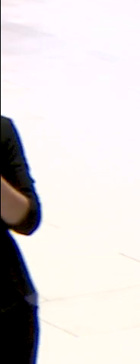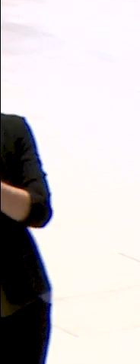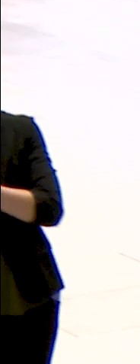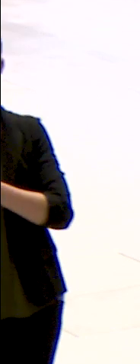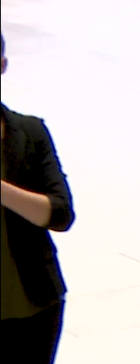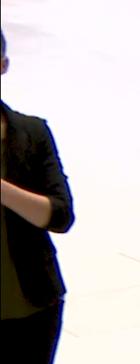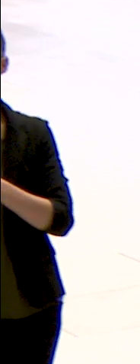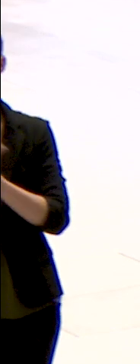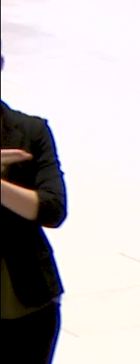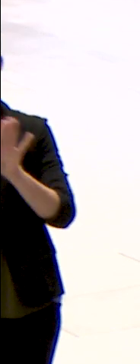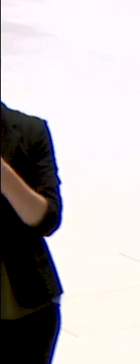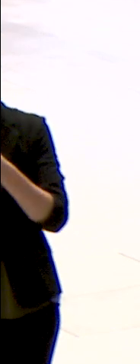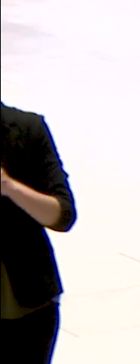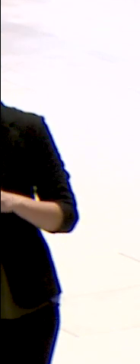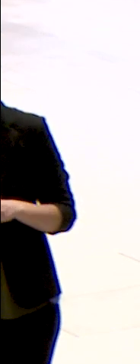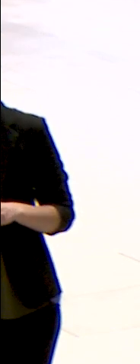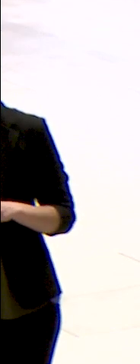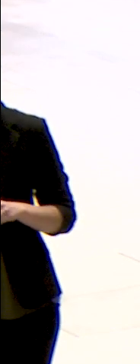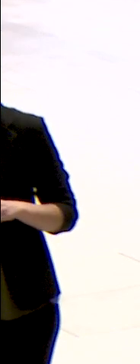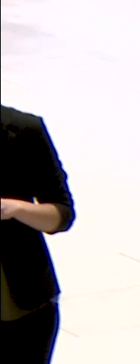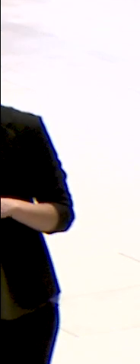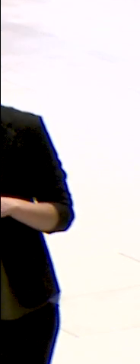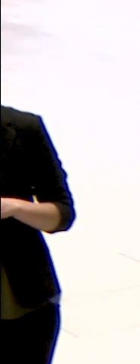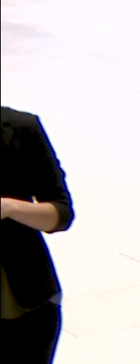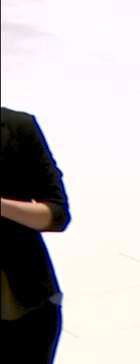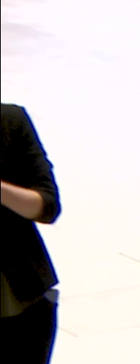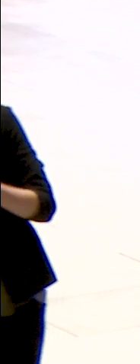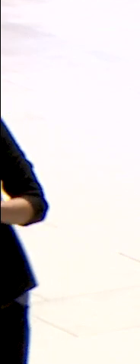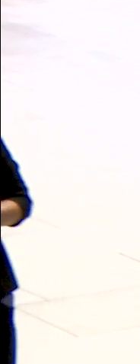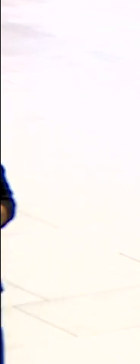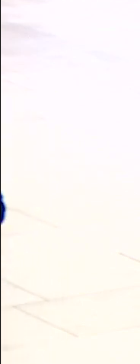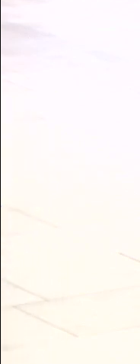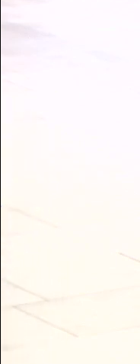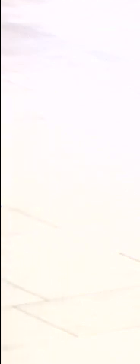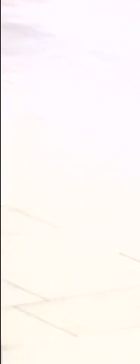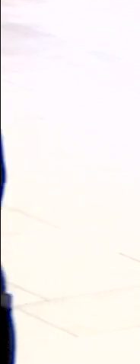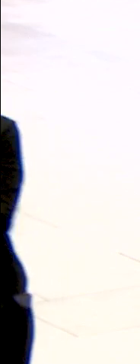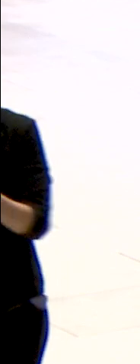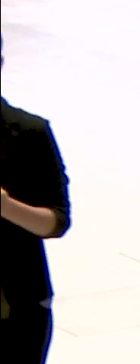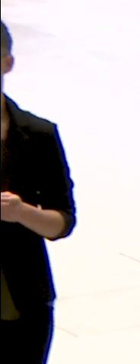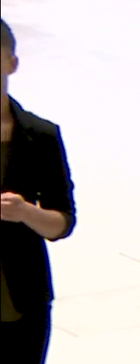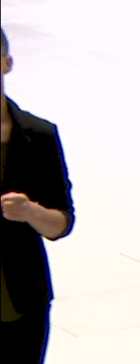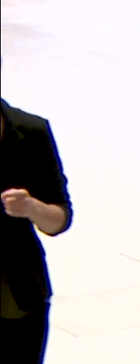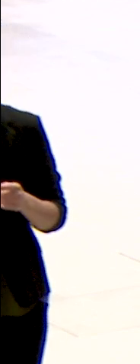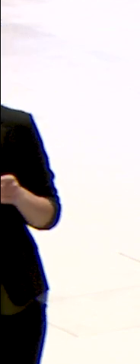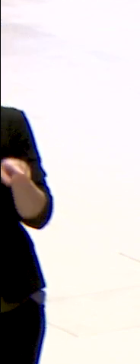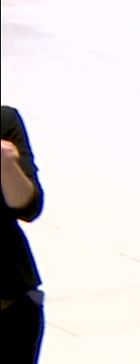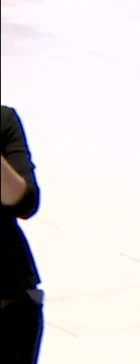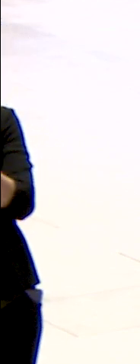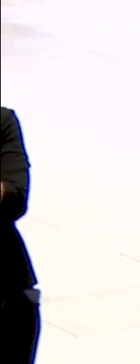for MeToo, now recently merged with NGL, so NGL MeToo. So I've been also in